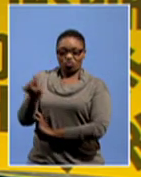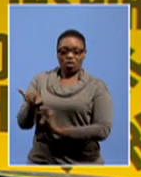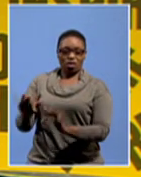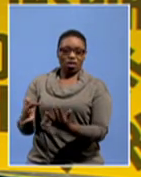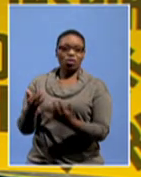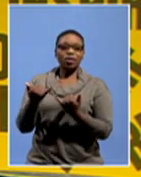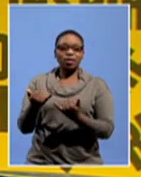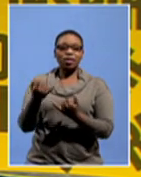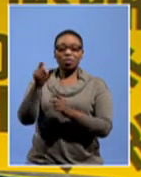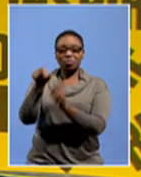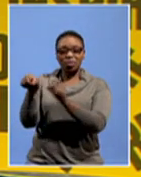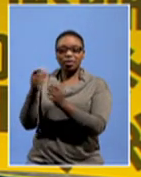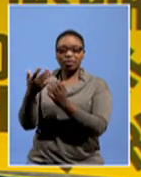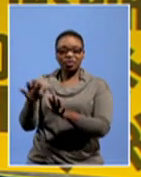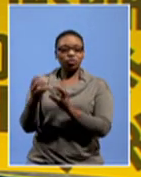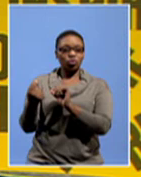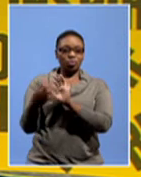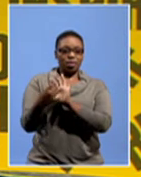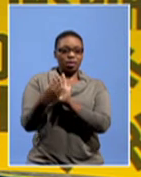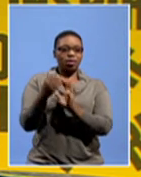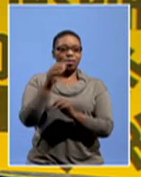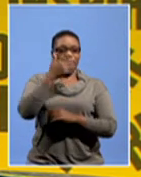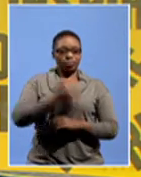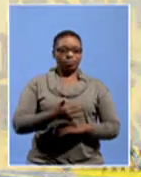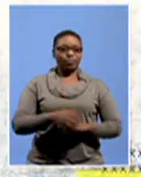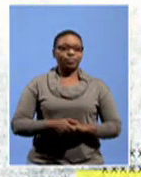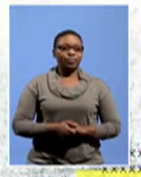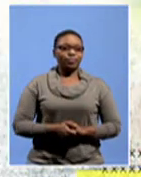us by Media Monitoring Africa.